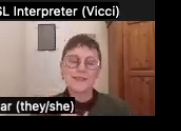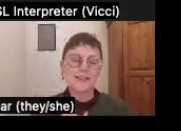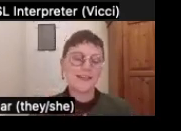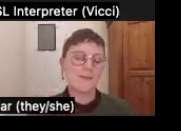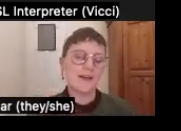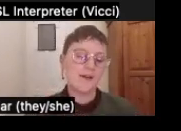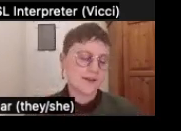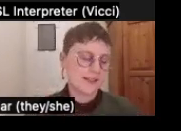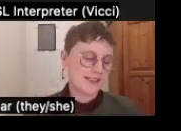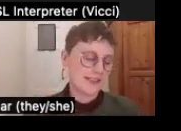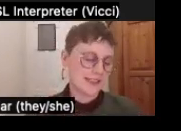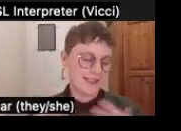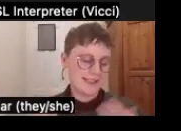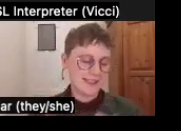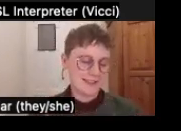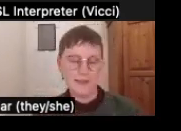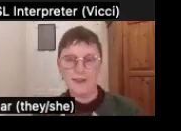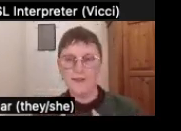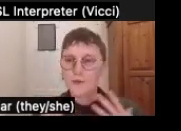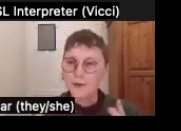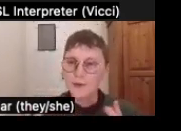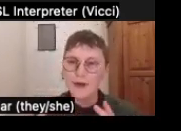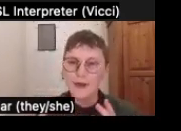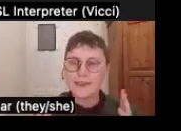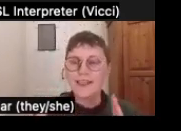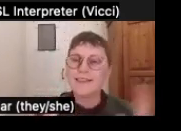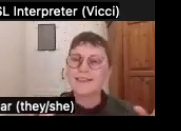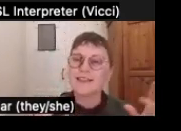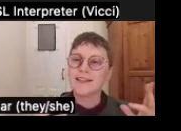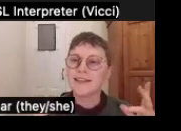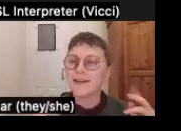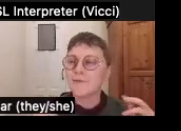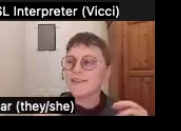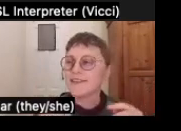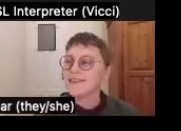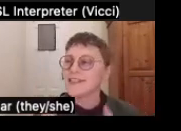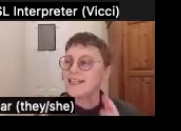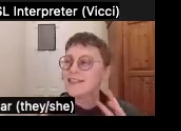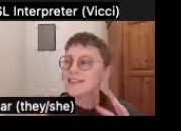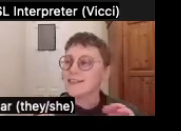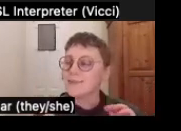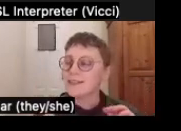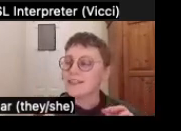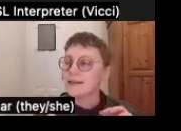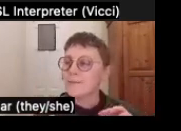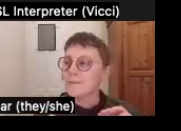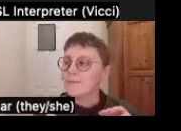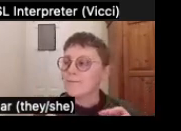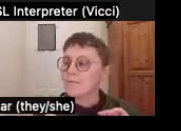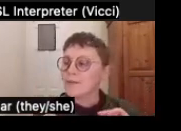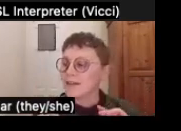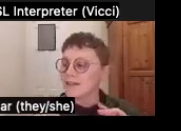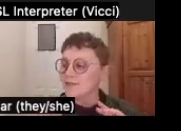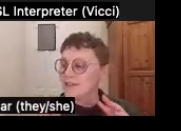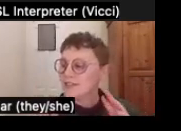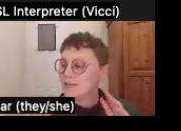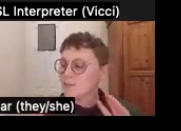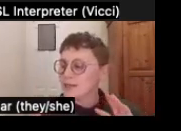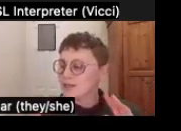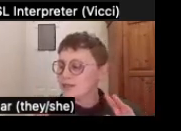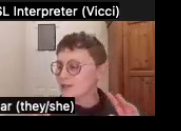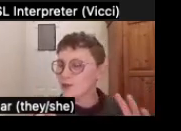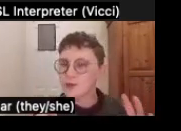we're talking about this idea of Crip fragmentation. This is intended to be kind of